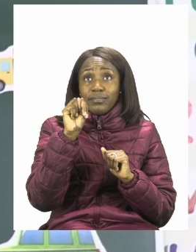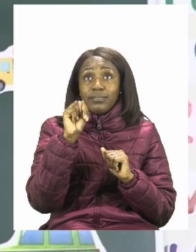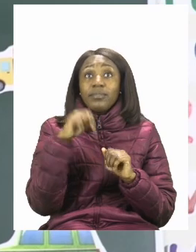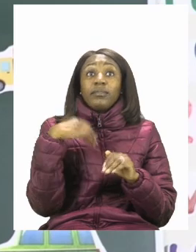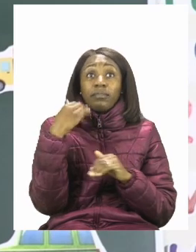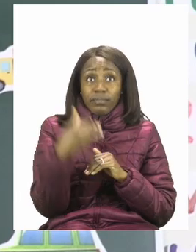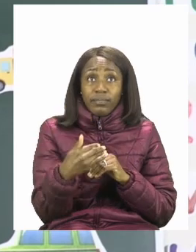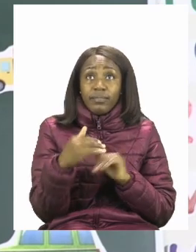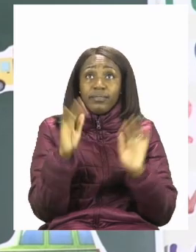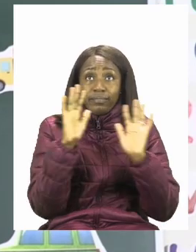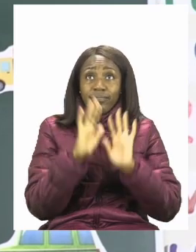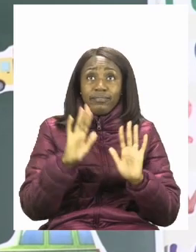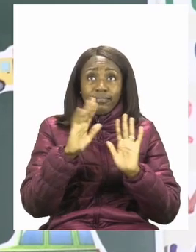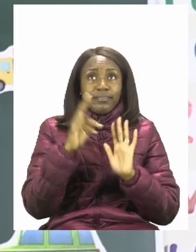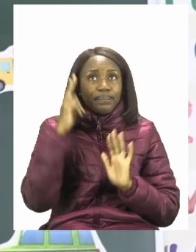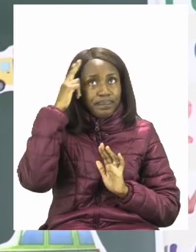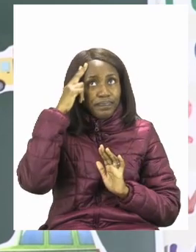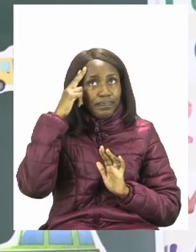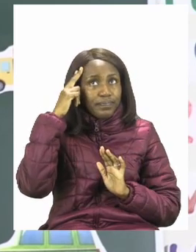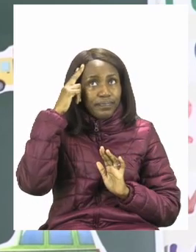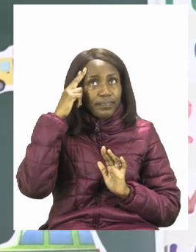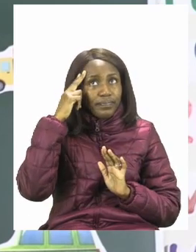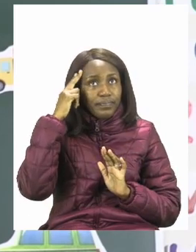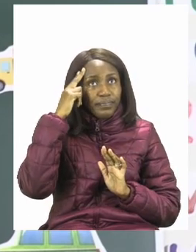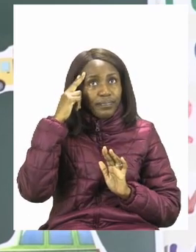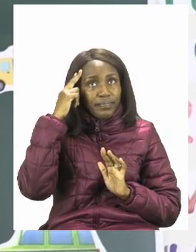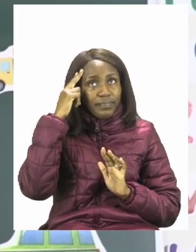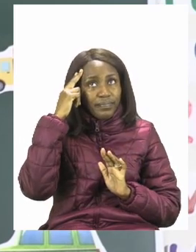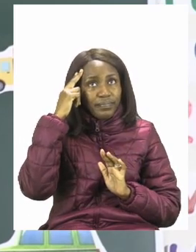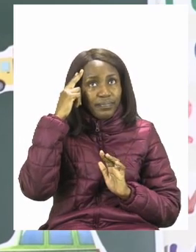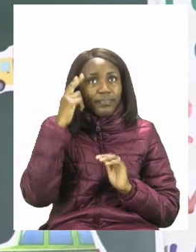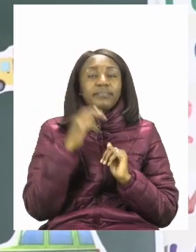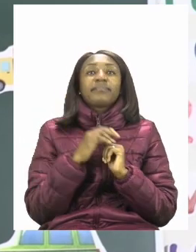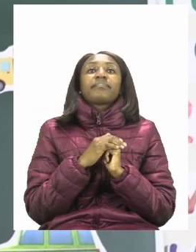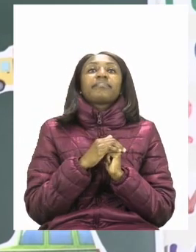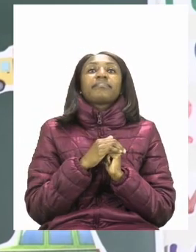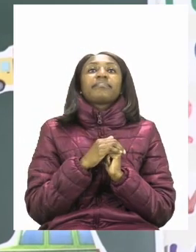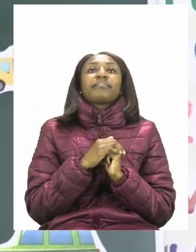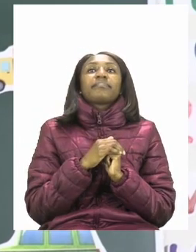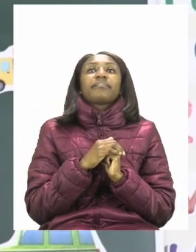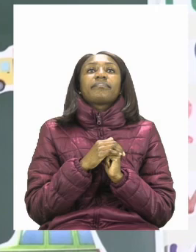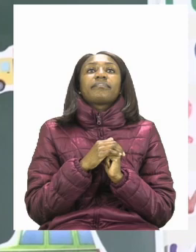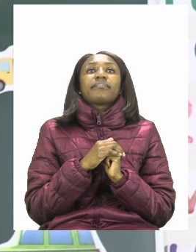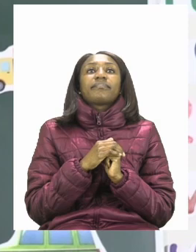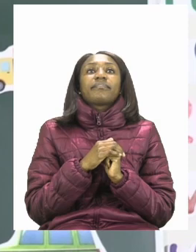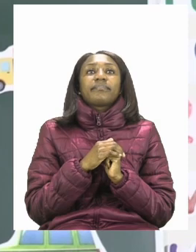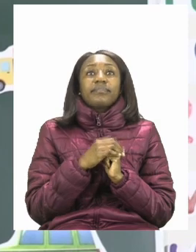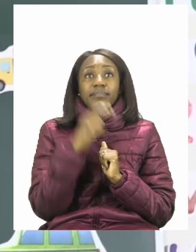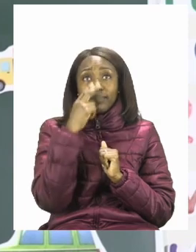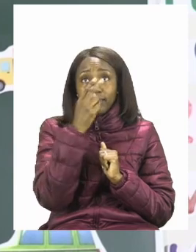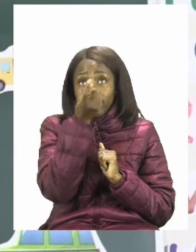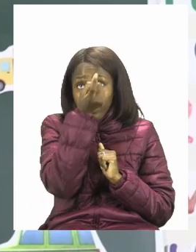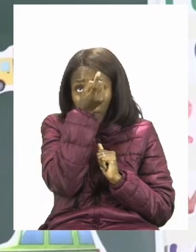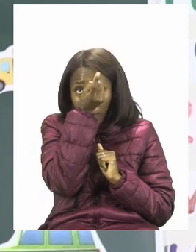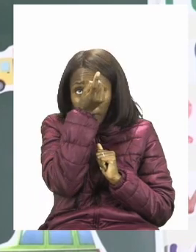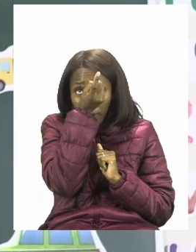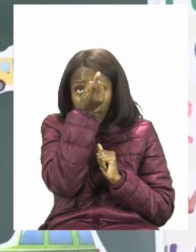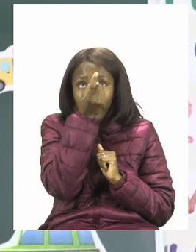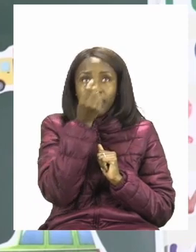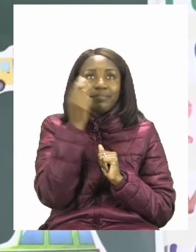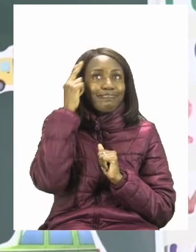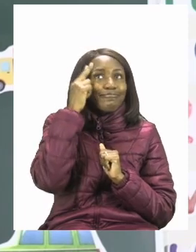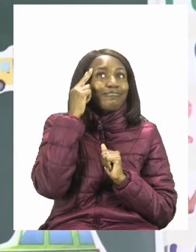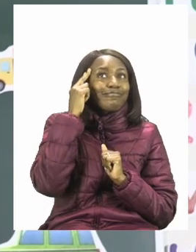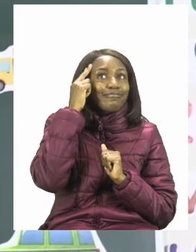then, you have to color gray. Okay, can you see this rhino is nice